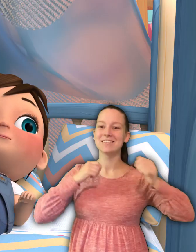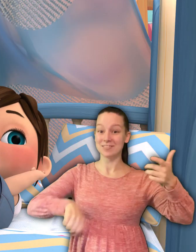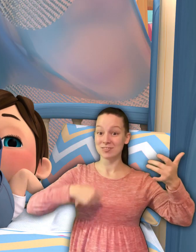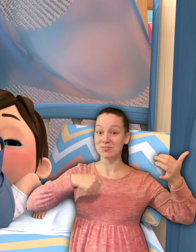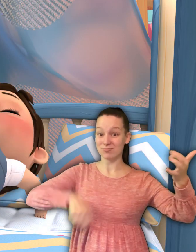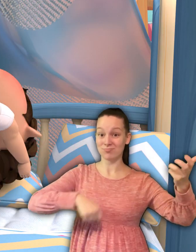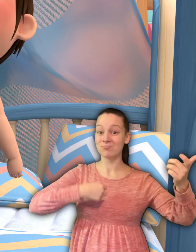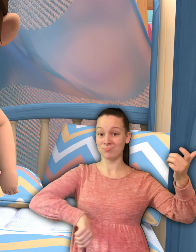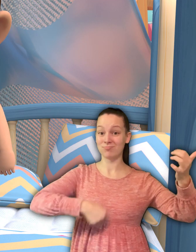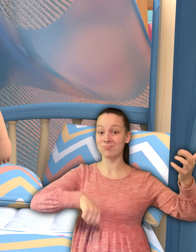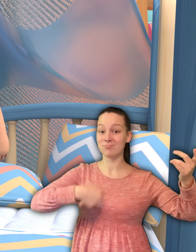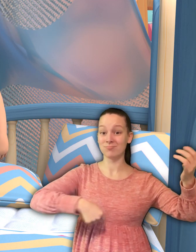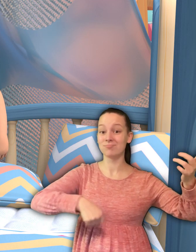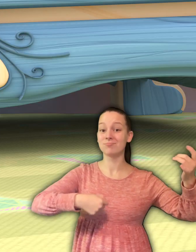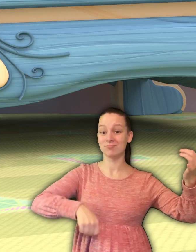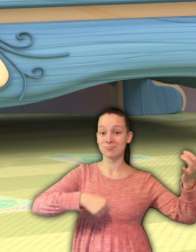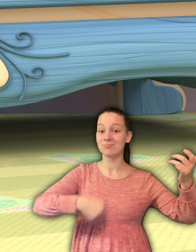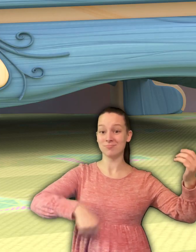thank you